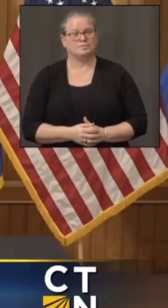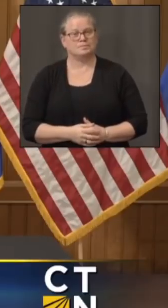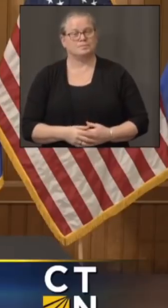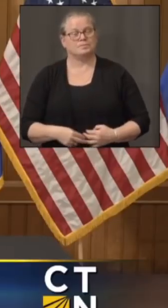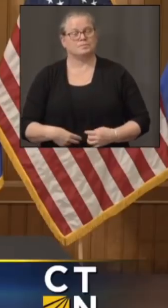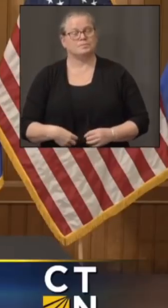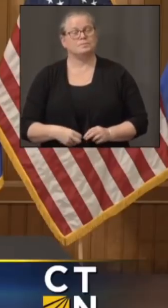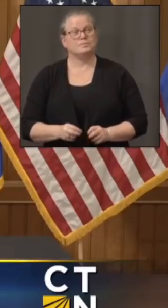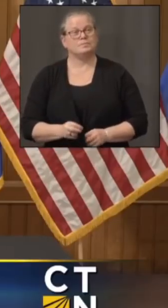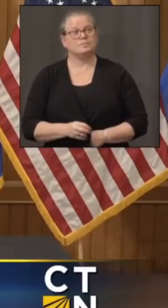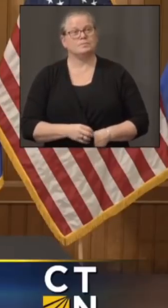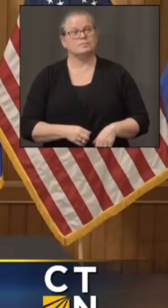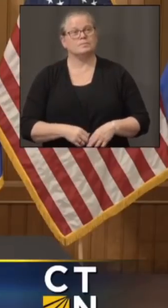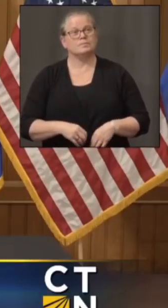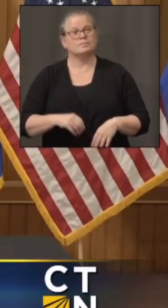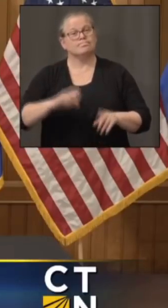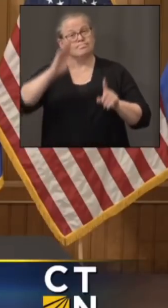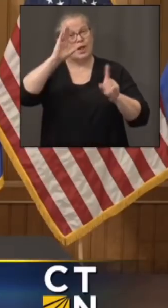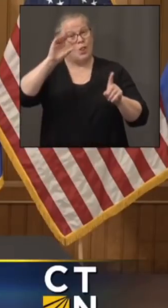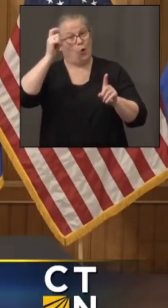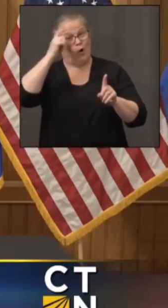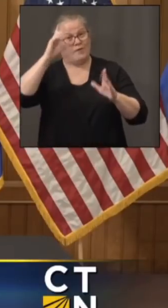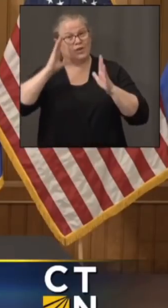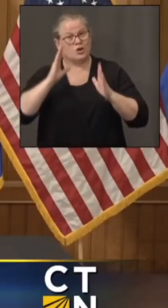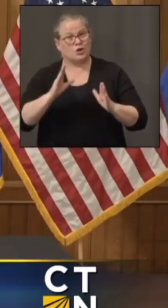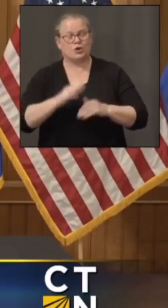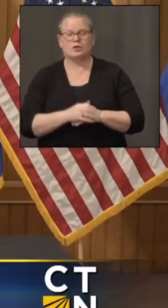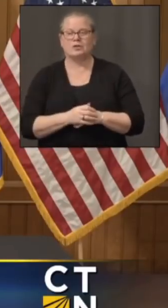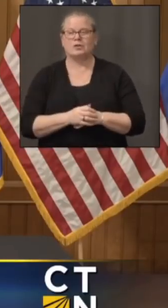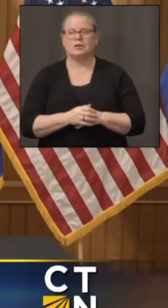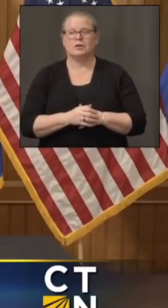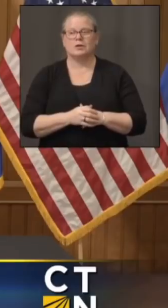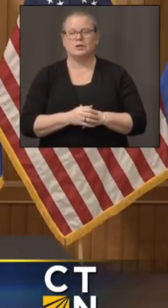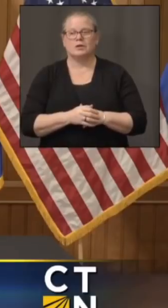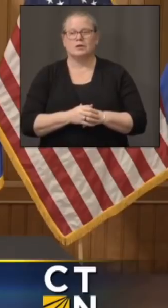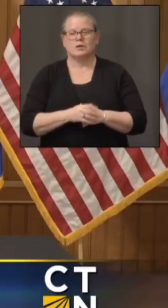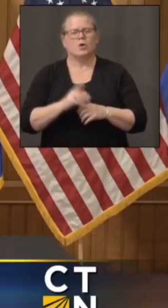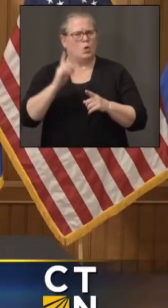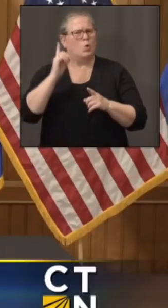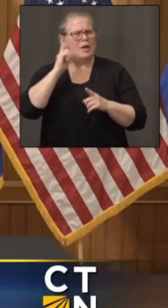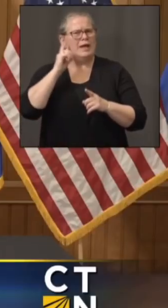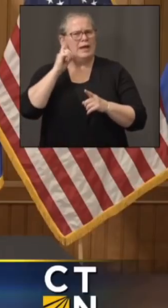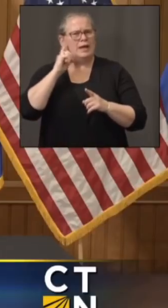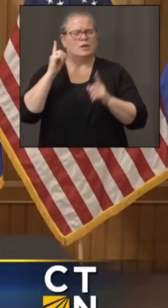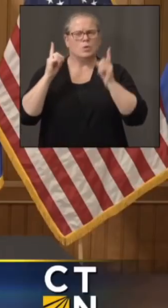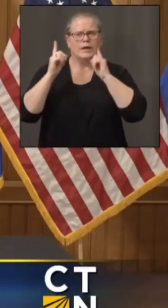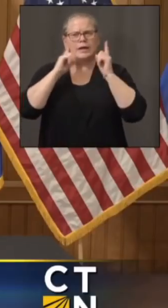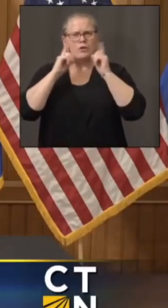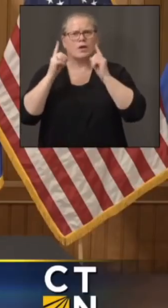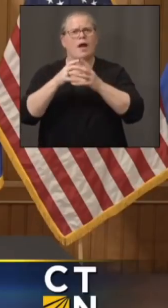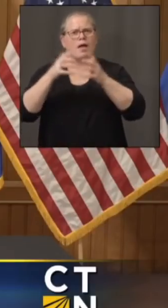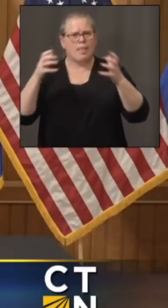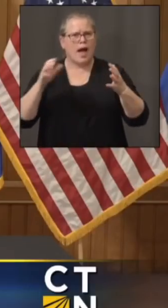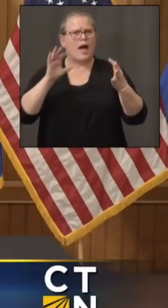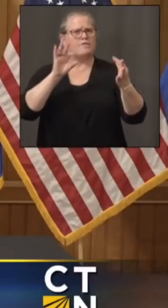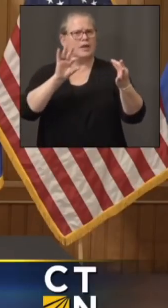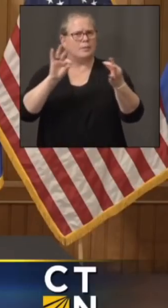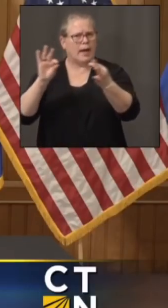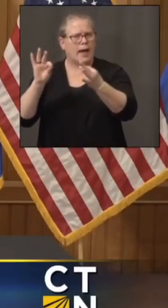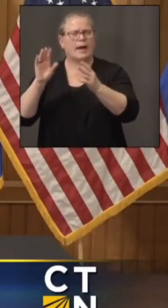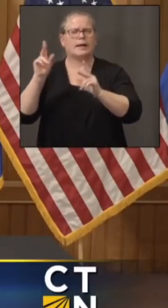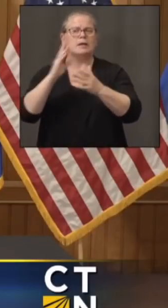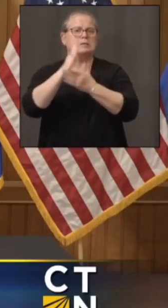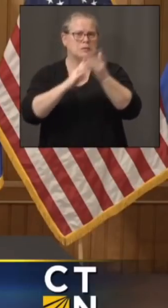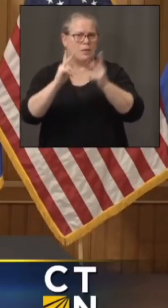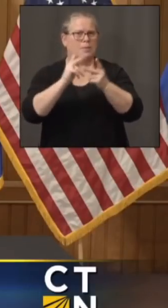Hi, Governor. We're hearing a lot of feedback, some for it, some against it, regarding talks of the U.S. lockdown of 4 to 6 weeks